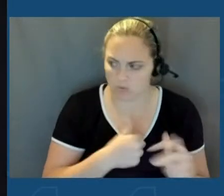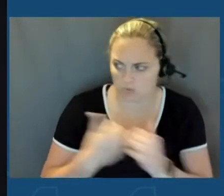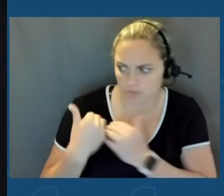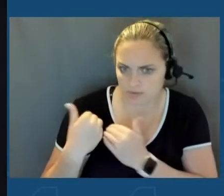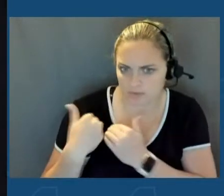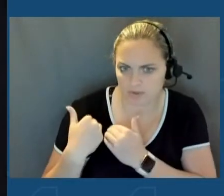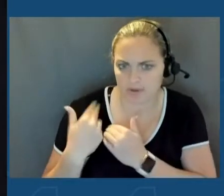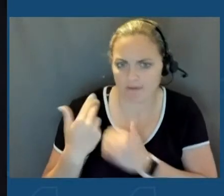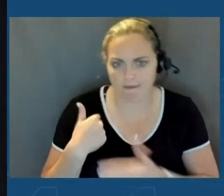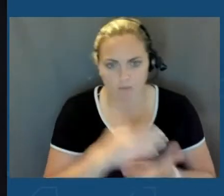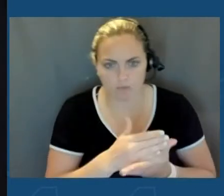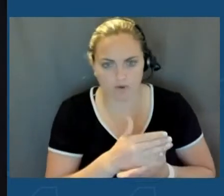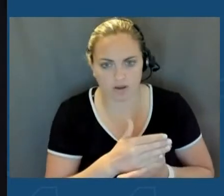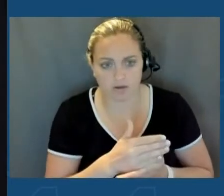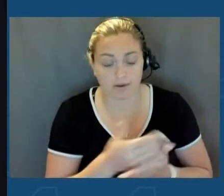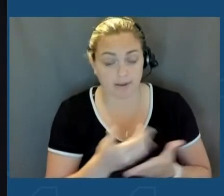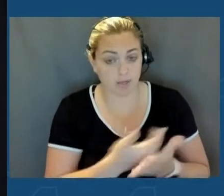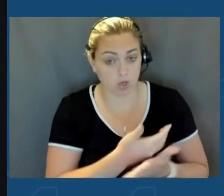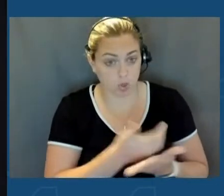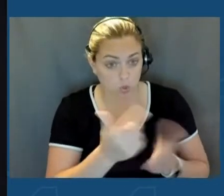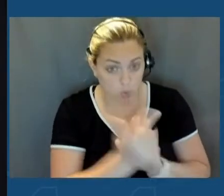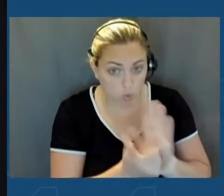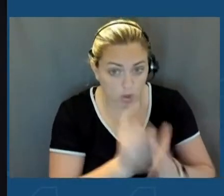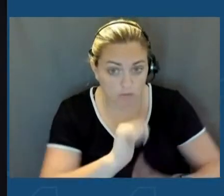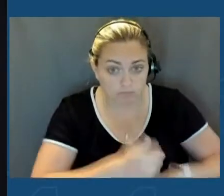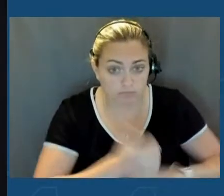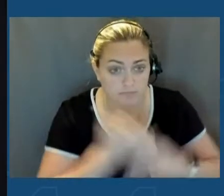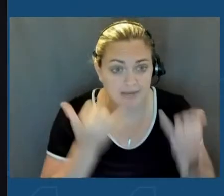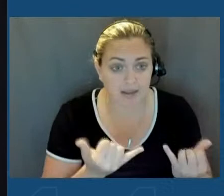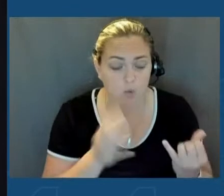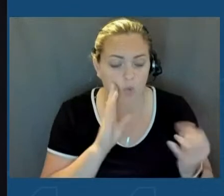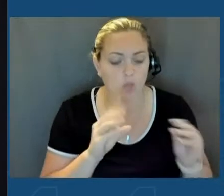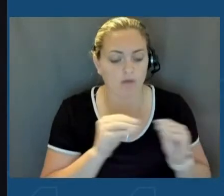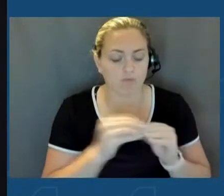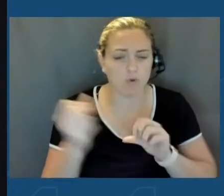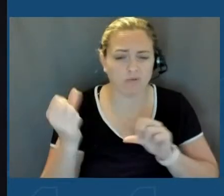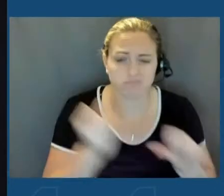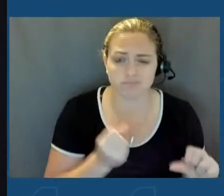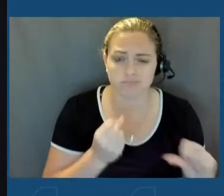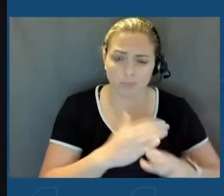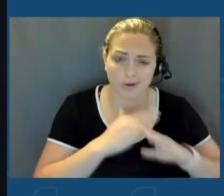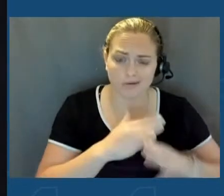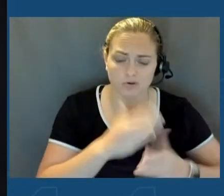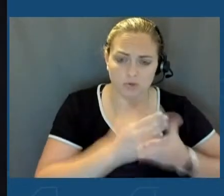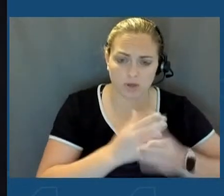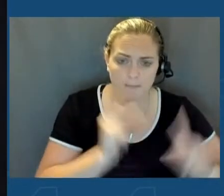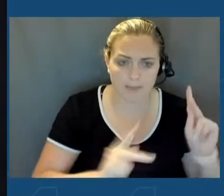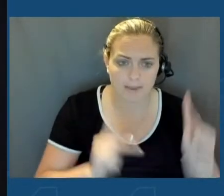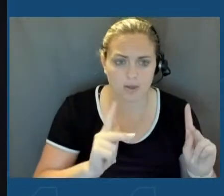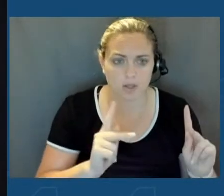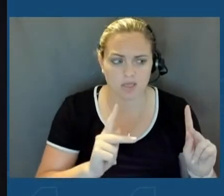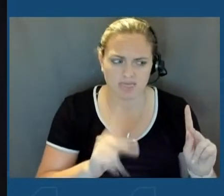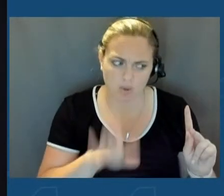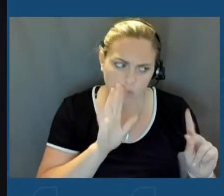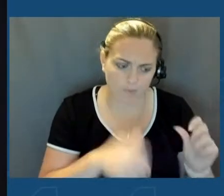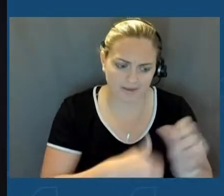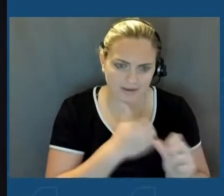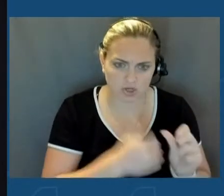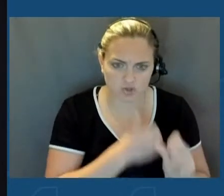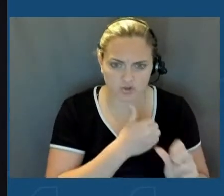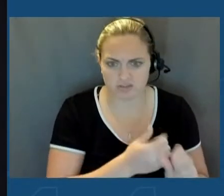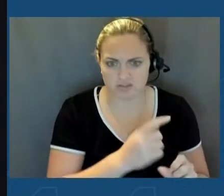right. And these new laws today will ensure that we have more robust protections to stop people who pose a danger from obtaining